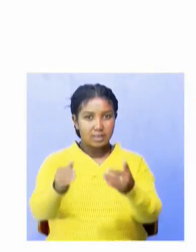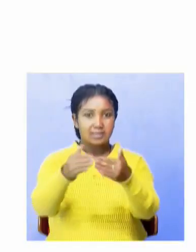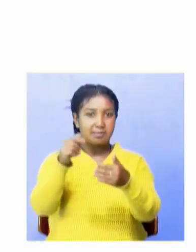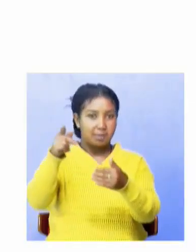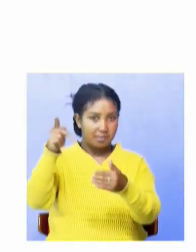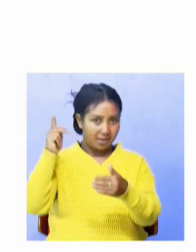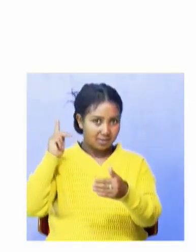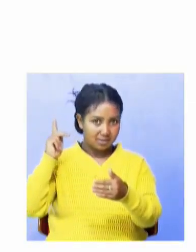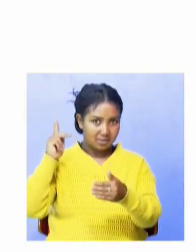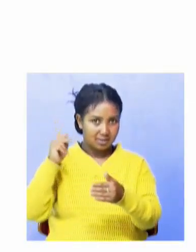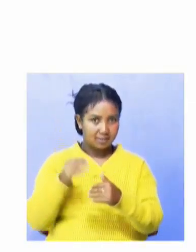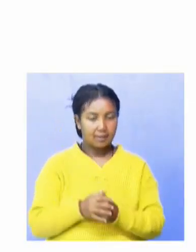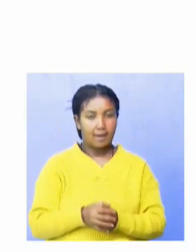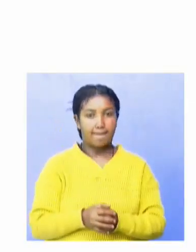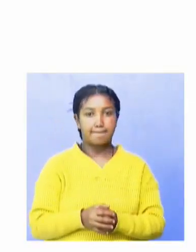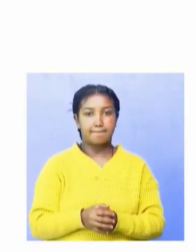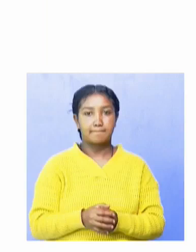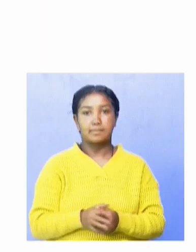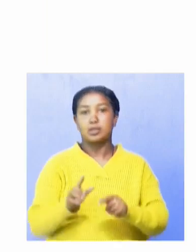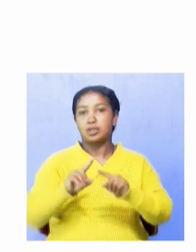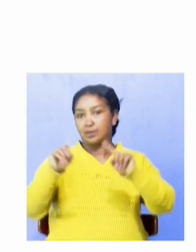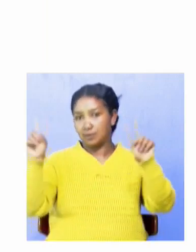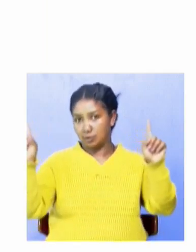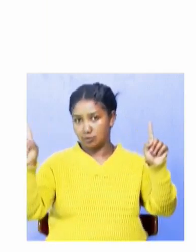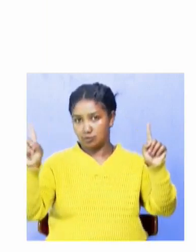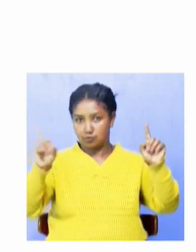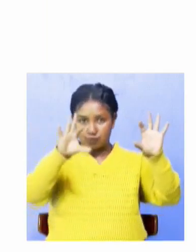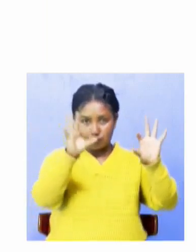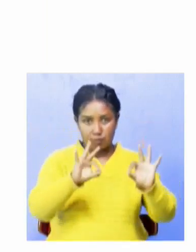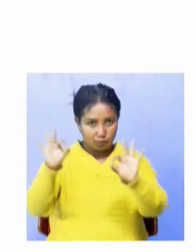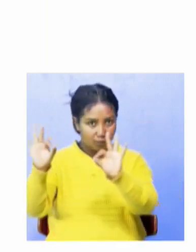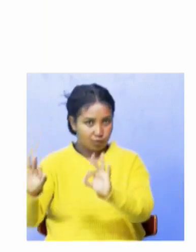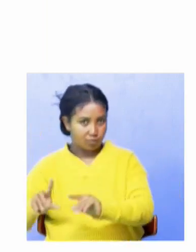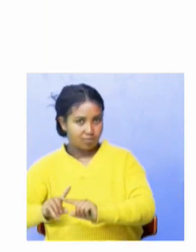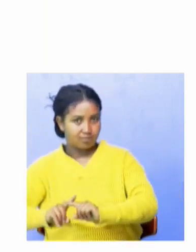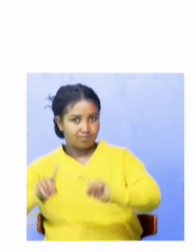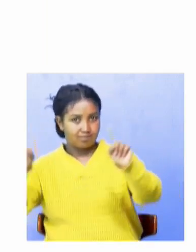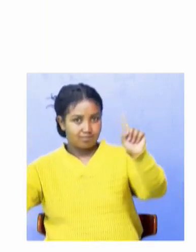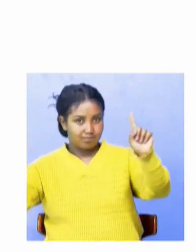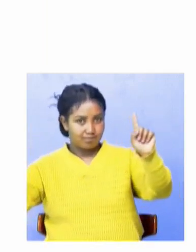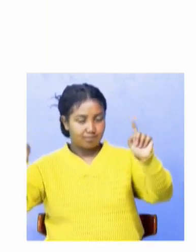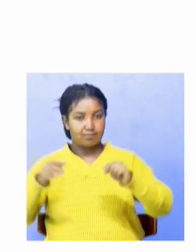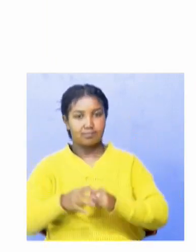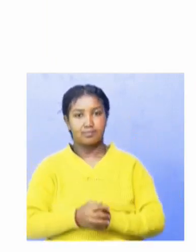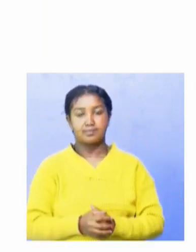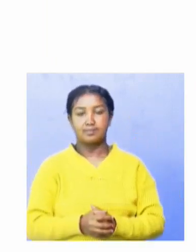past is different from past continuous tense.